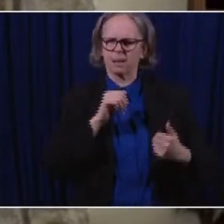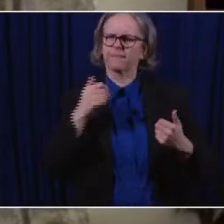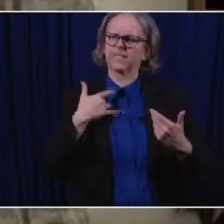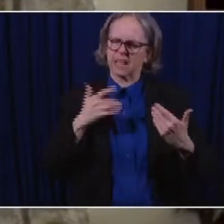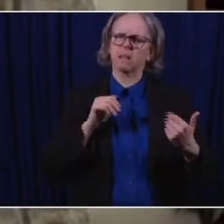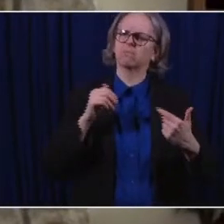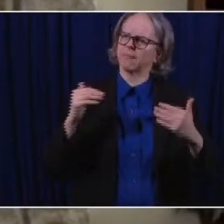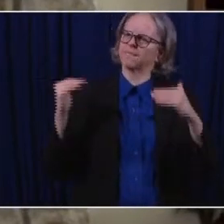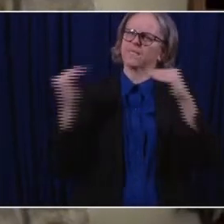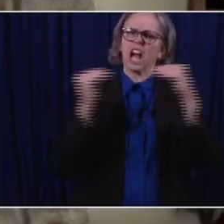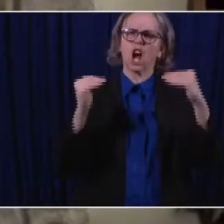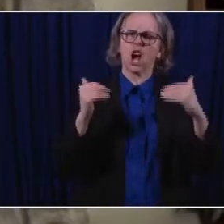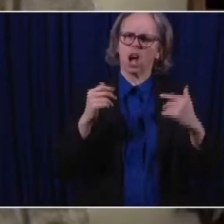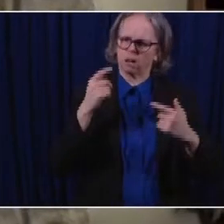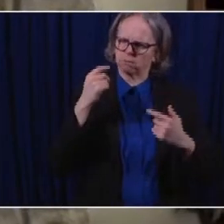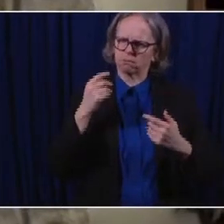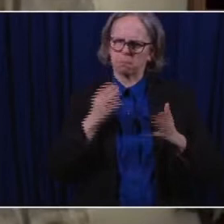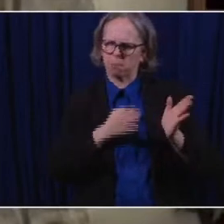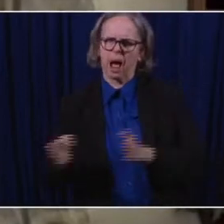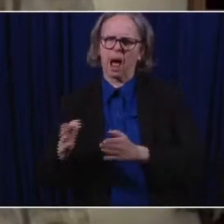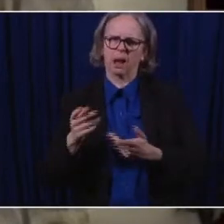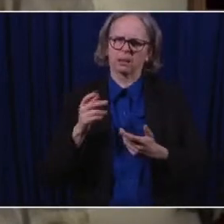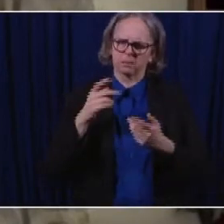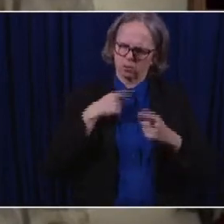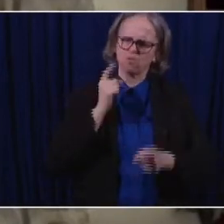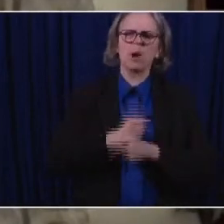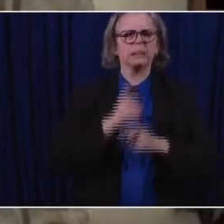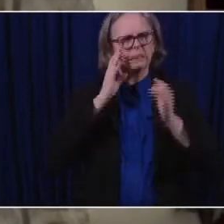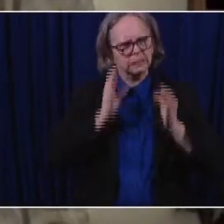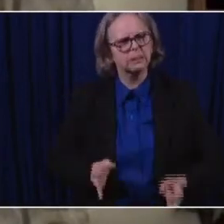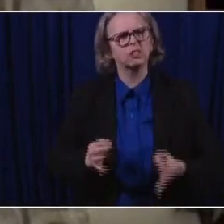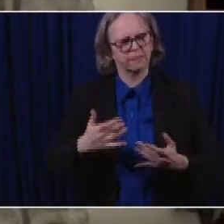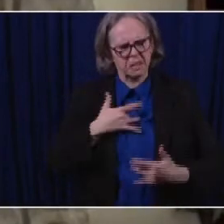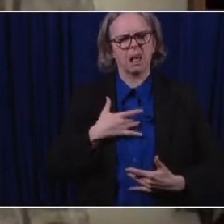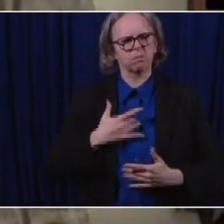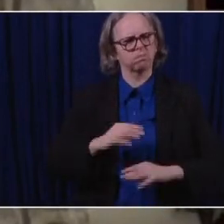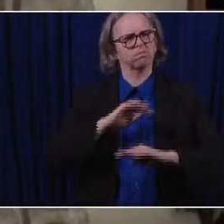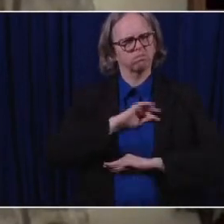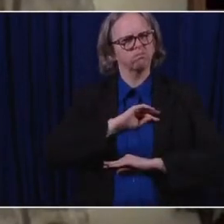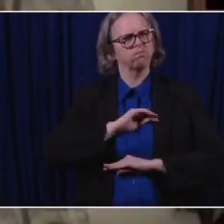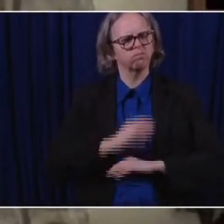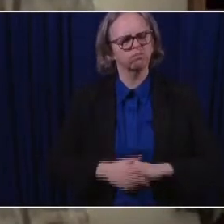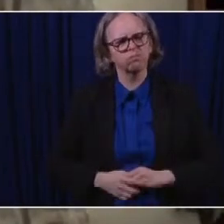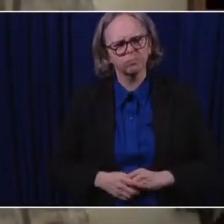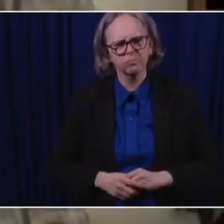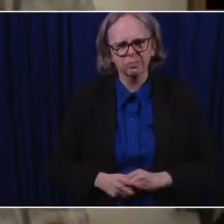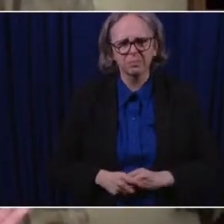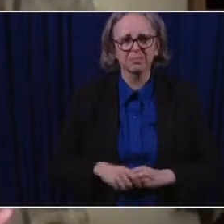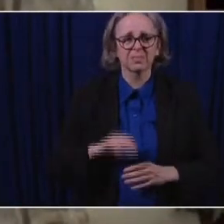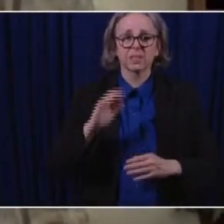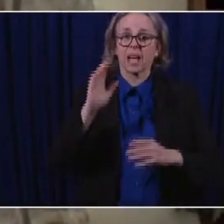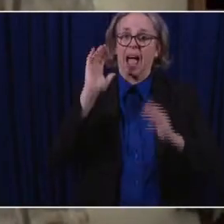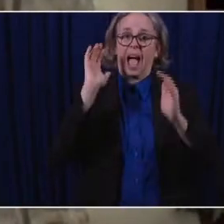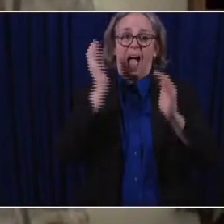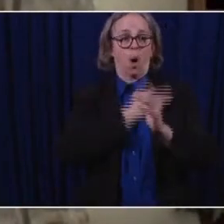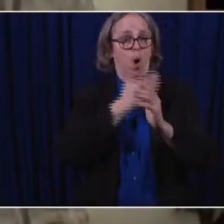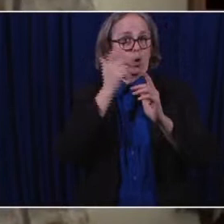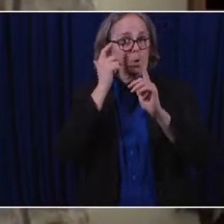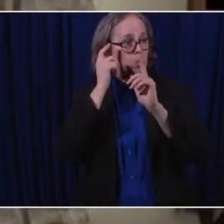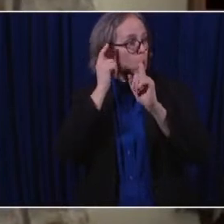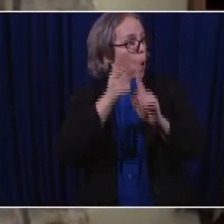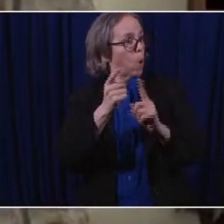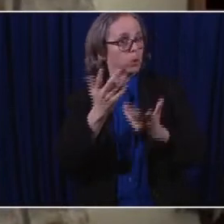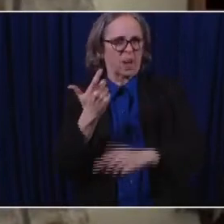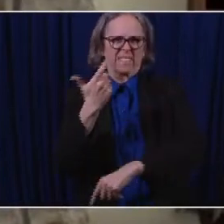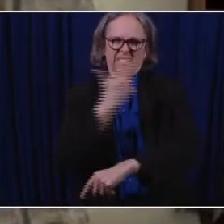But we hope to push this thing out faster. Just as soon as we get the vaccine, we'll continue to expand